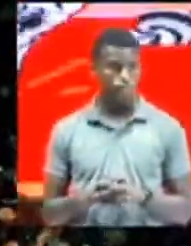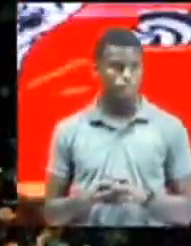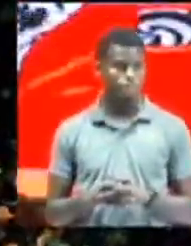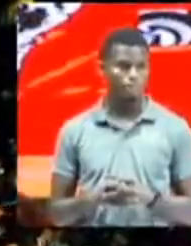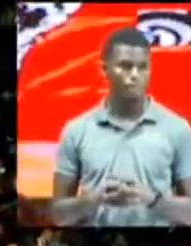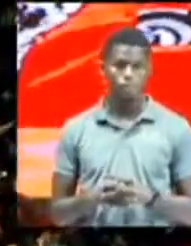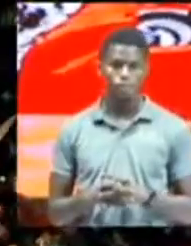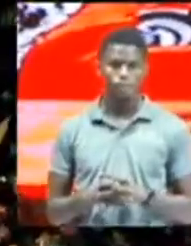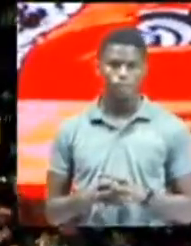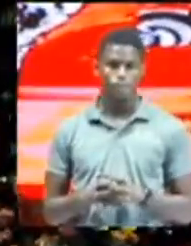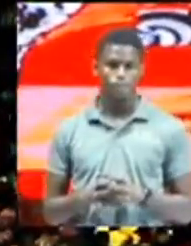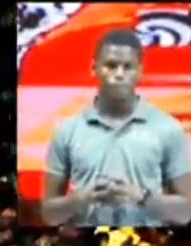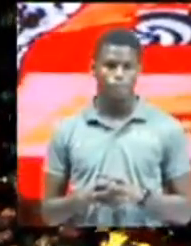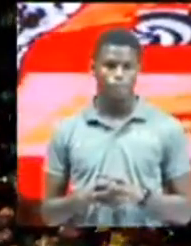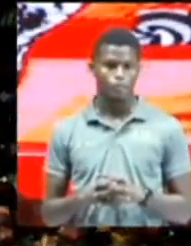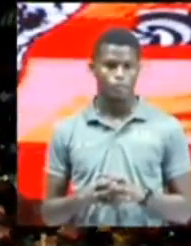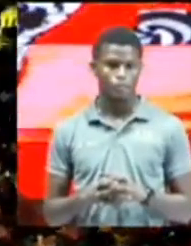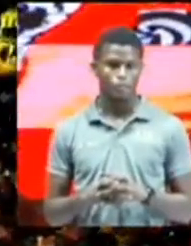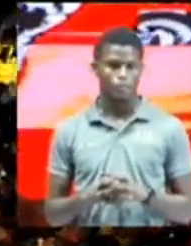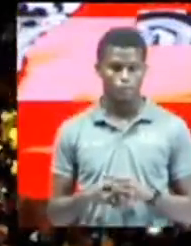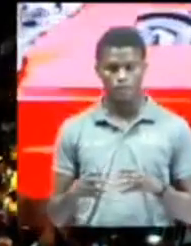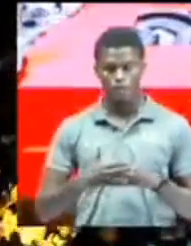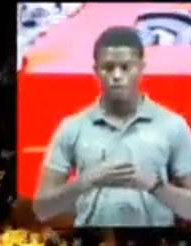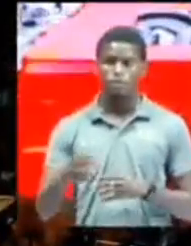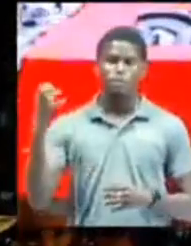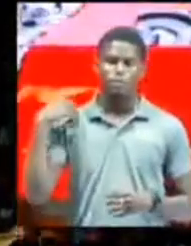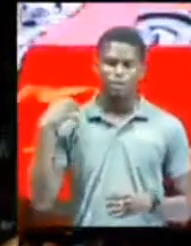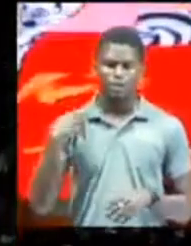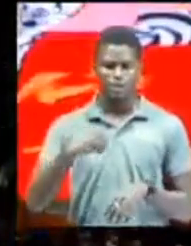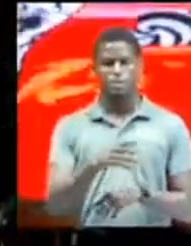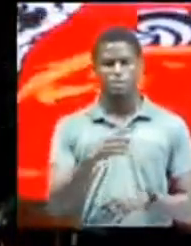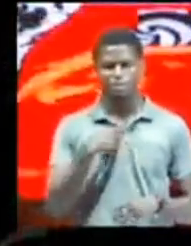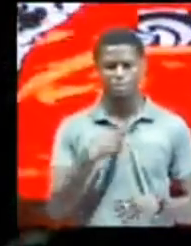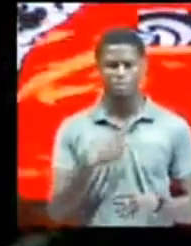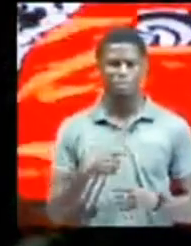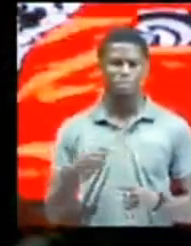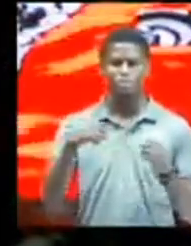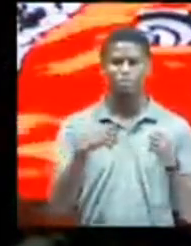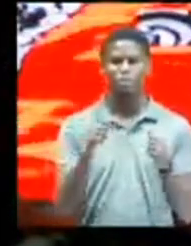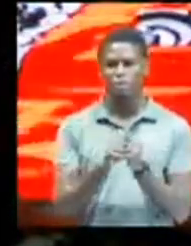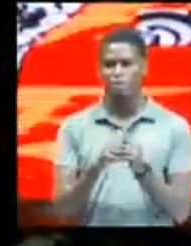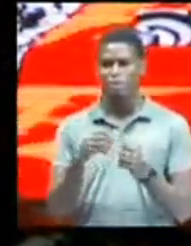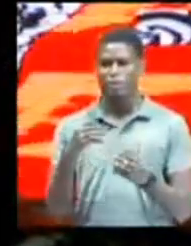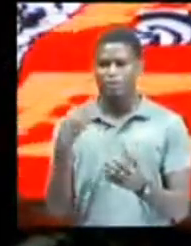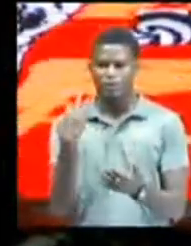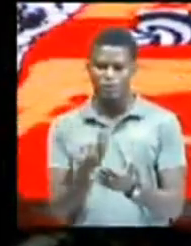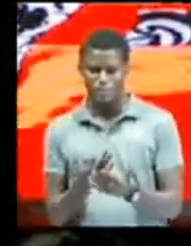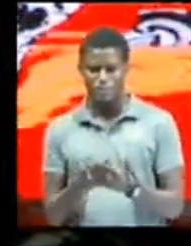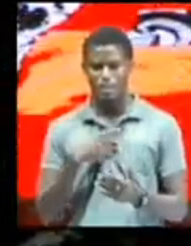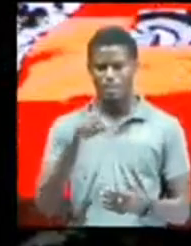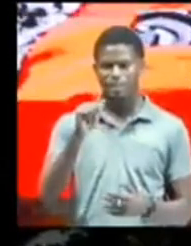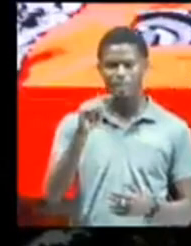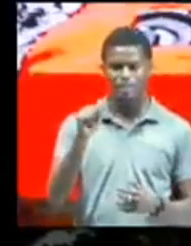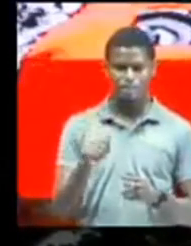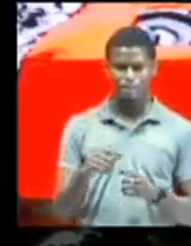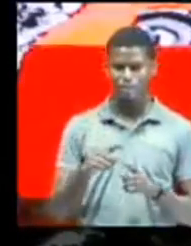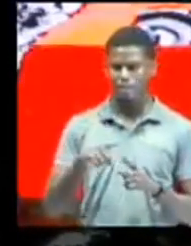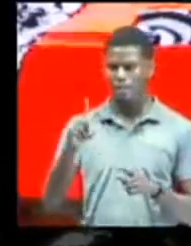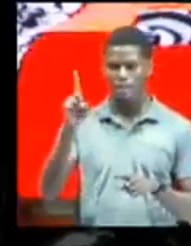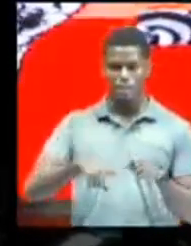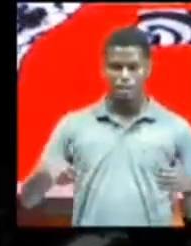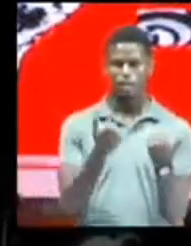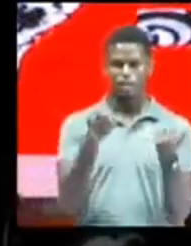After the boss said me go thump them up with some data and some facts. And them can't challenge the facts. Me hear labor rights